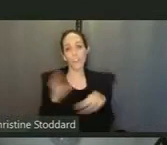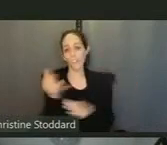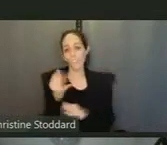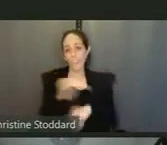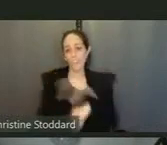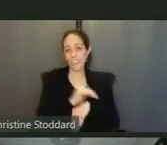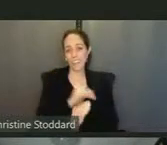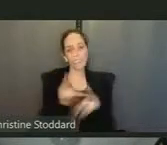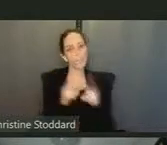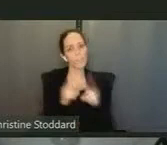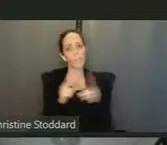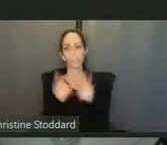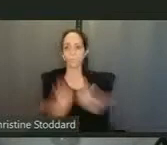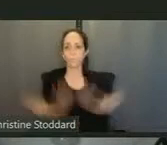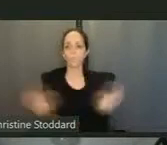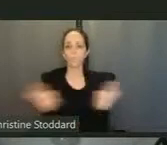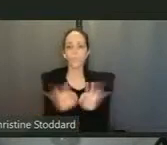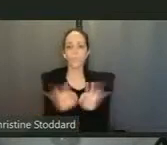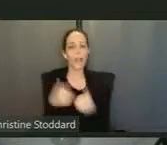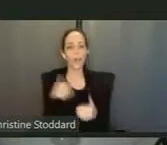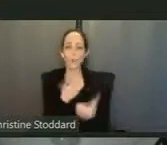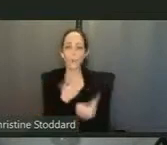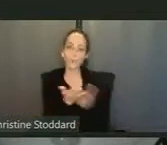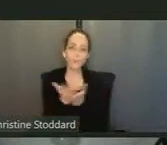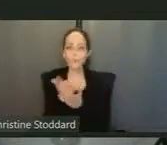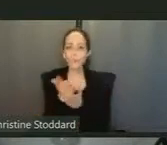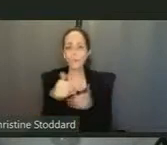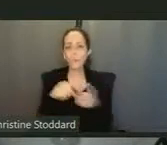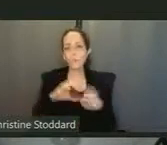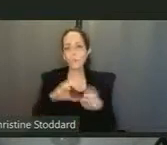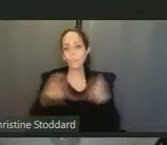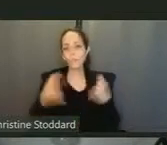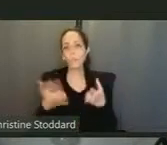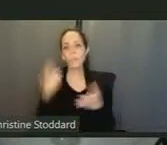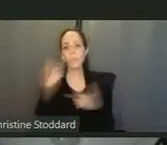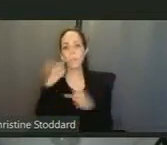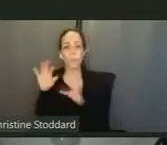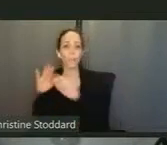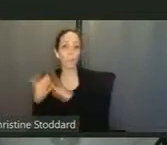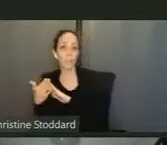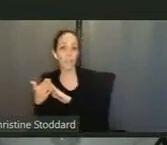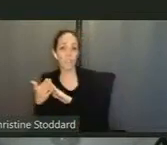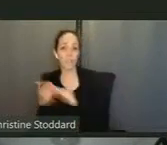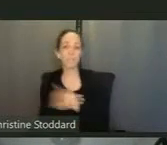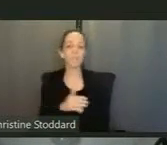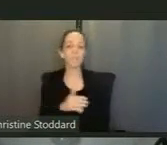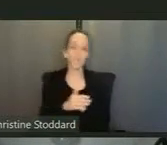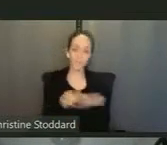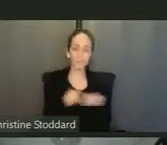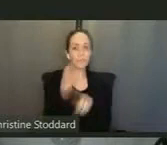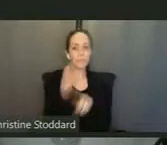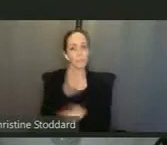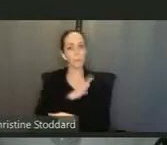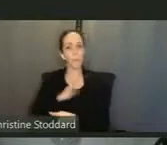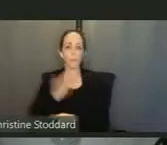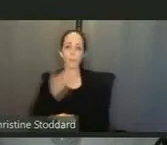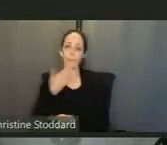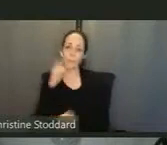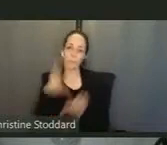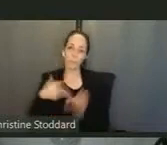important. How we move forward through this pandemic as a community is very important. On behalf of my board colleagues and PPS, thank you so much for joining